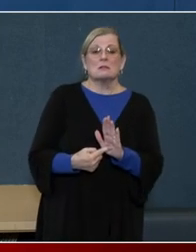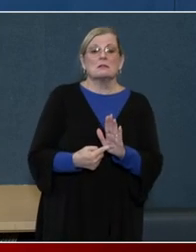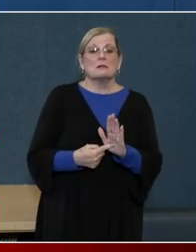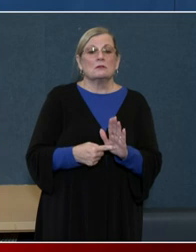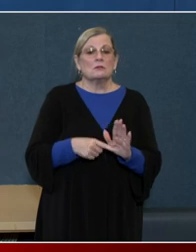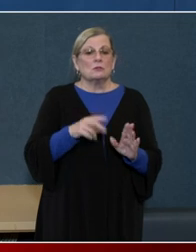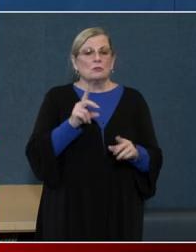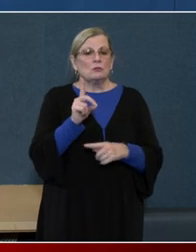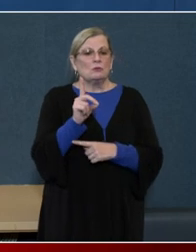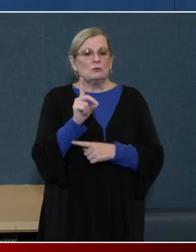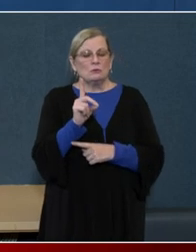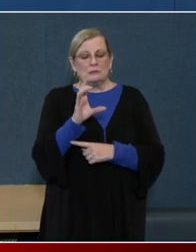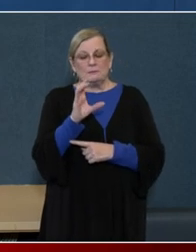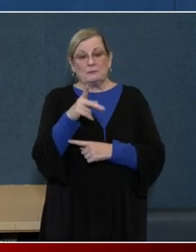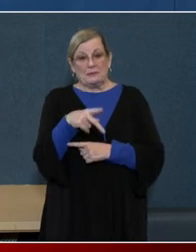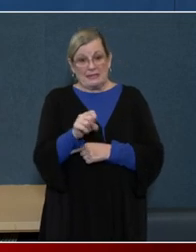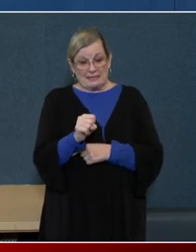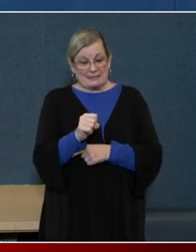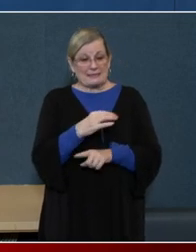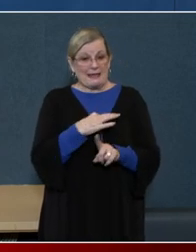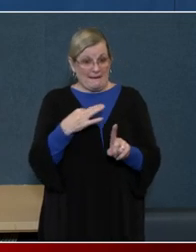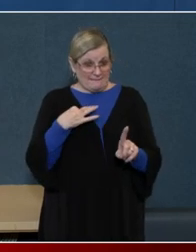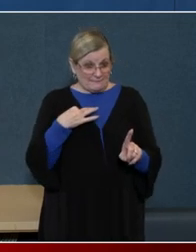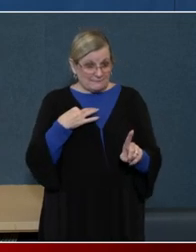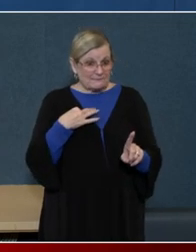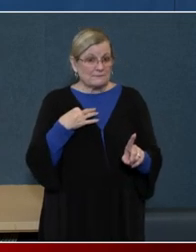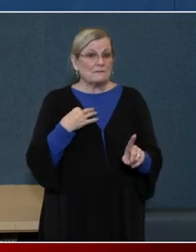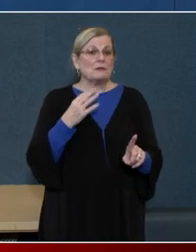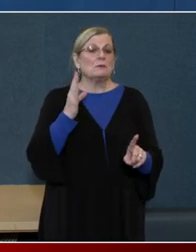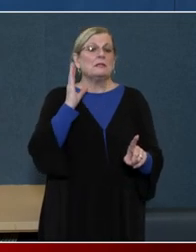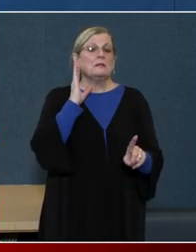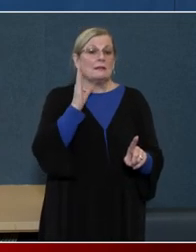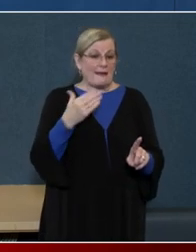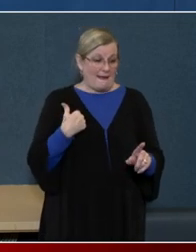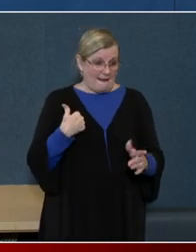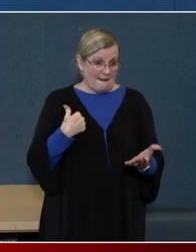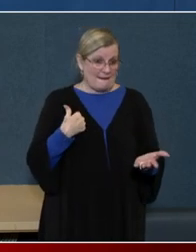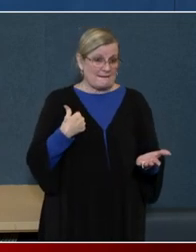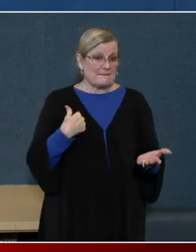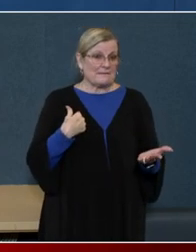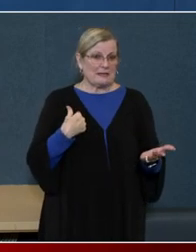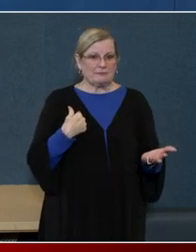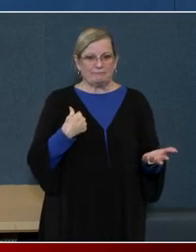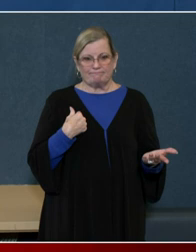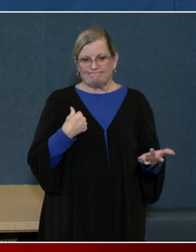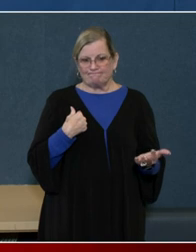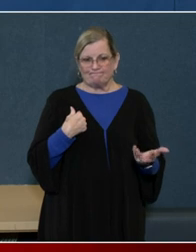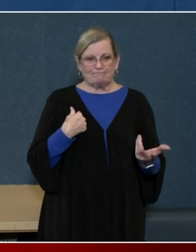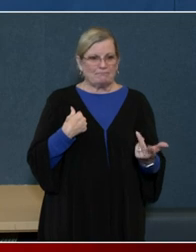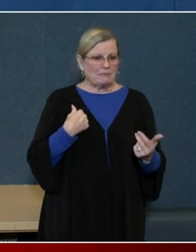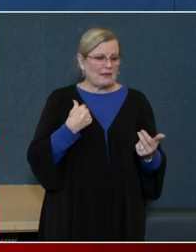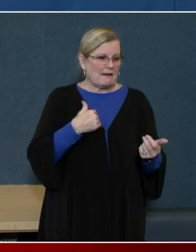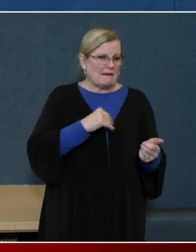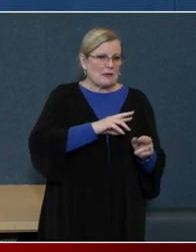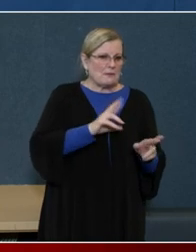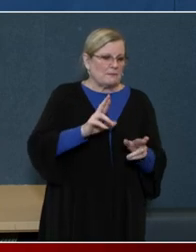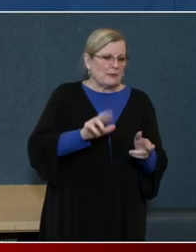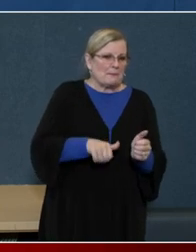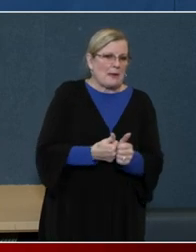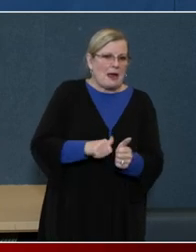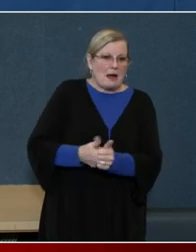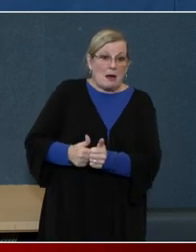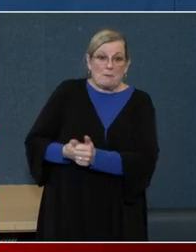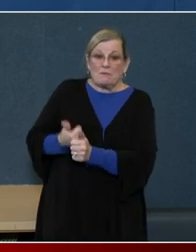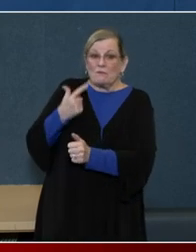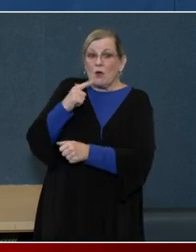staff, and we have a large contingency of other government employees that meet the qualifications that